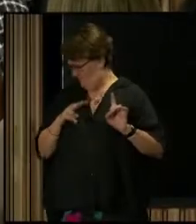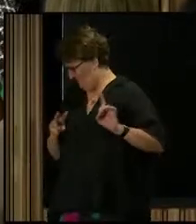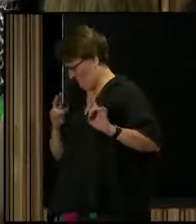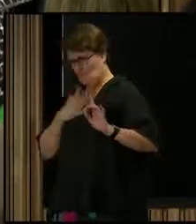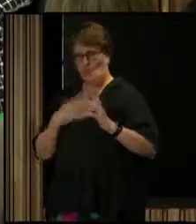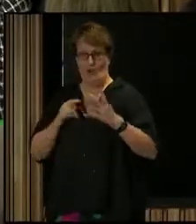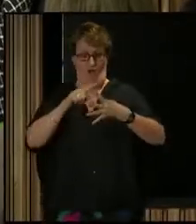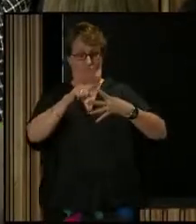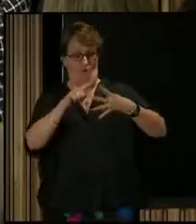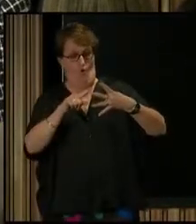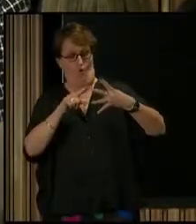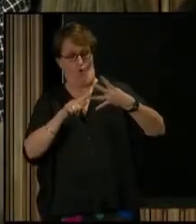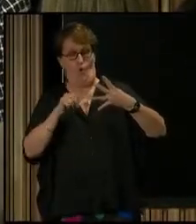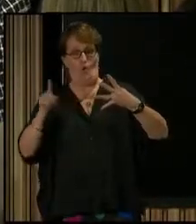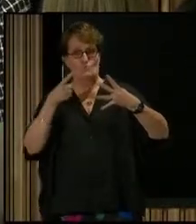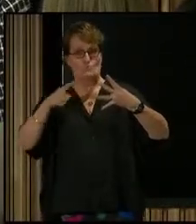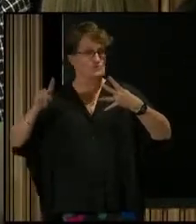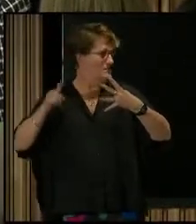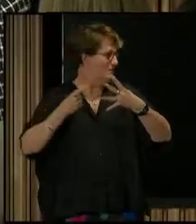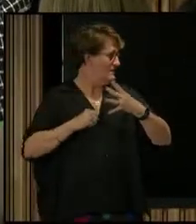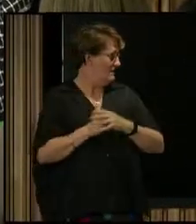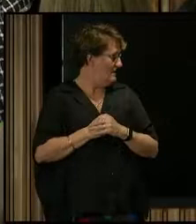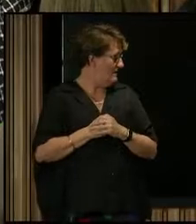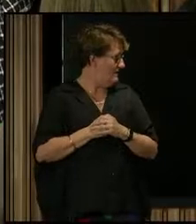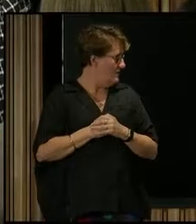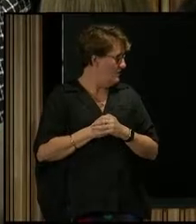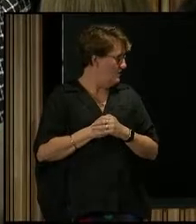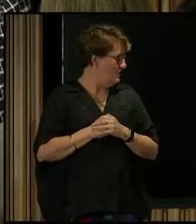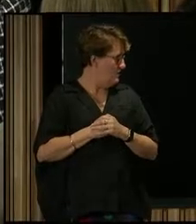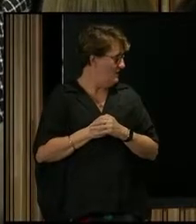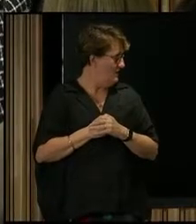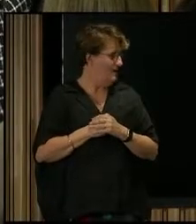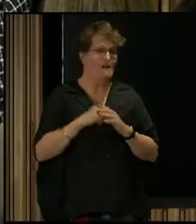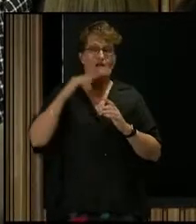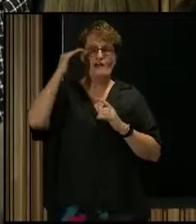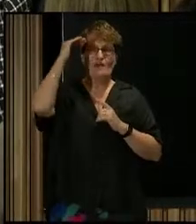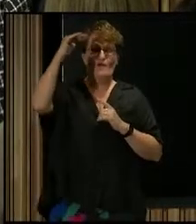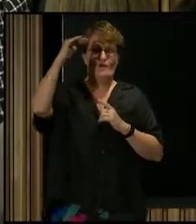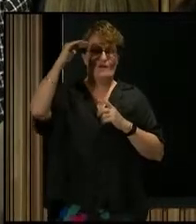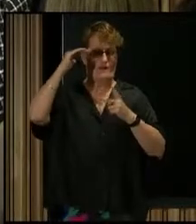give you four notes. Okay, so let's go. Okay. Ooh.